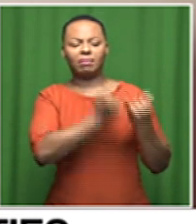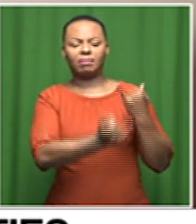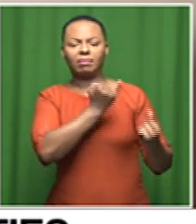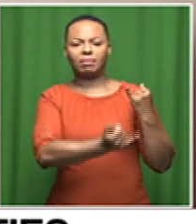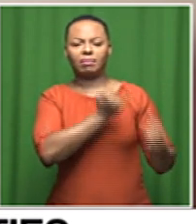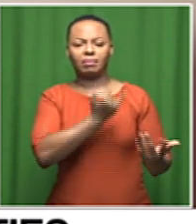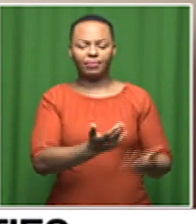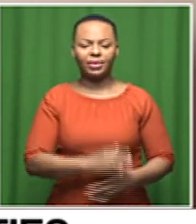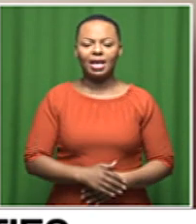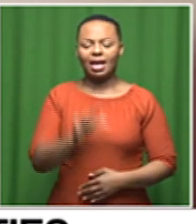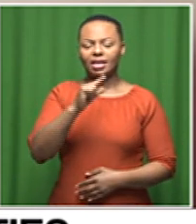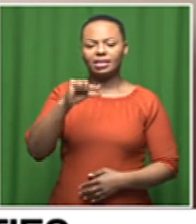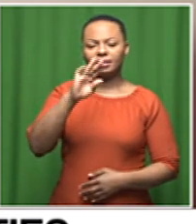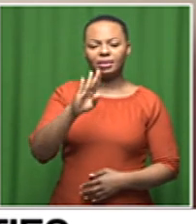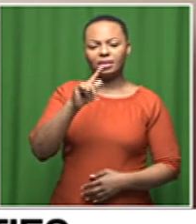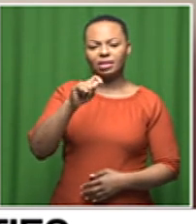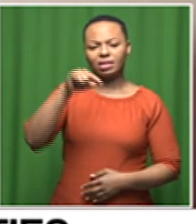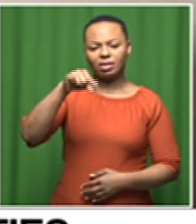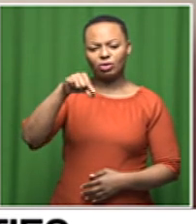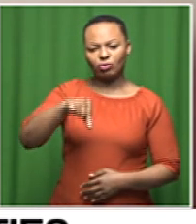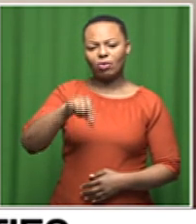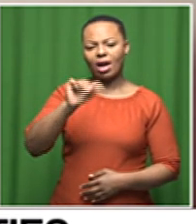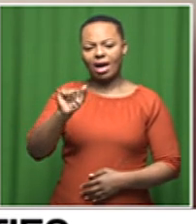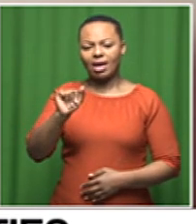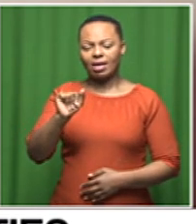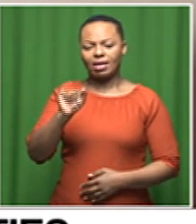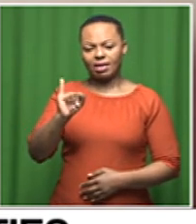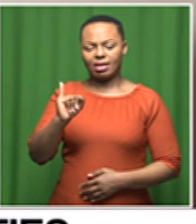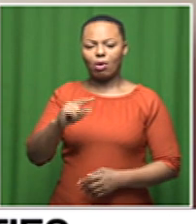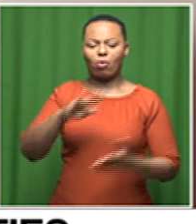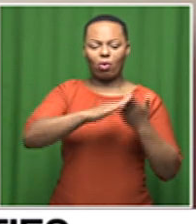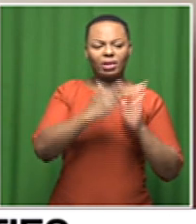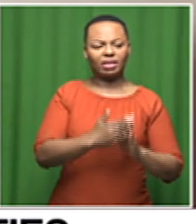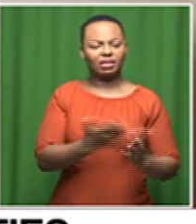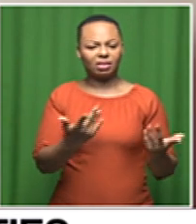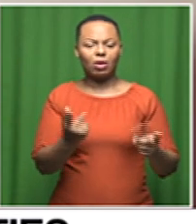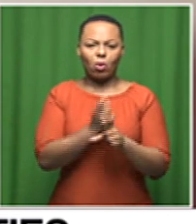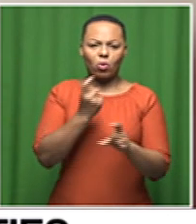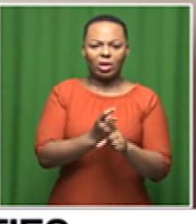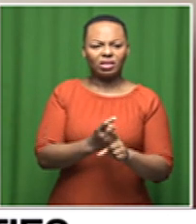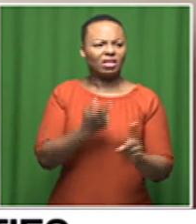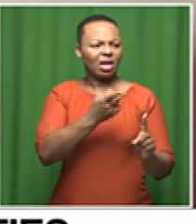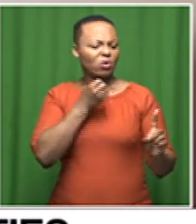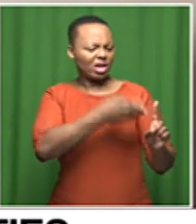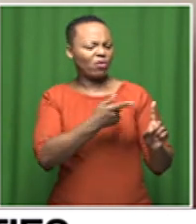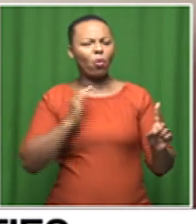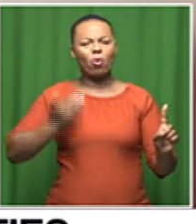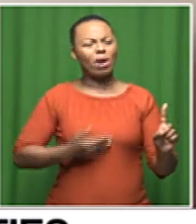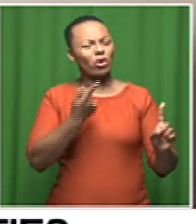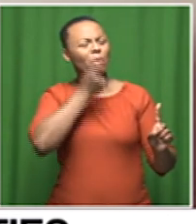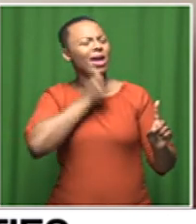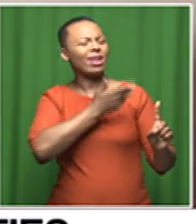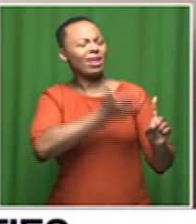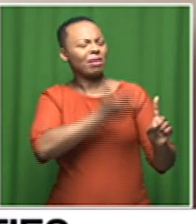LGBTI community, they will be often asked to say, how do we treat you? Are we treating you as a woman or as a man? Because we